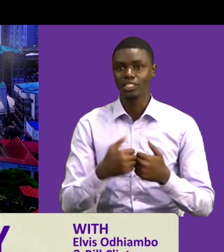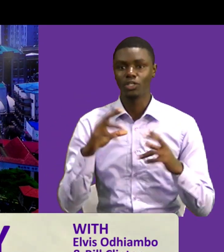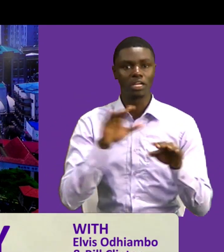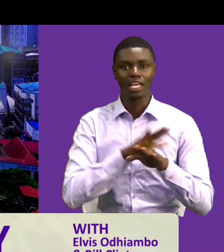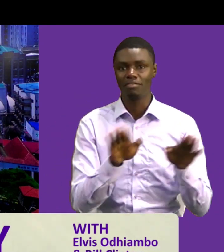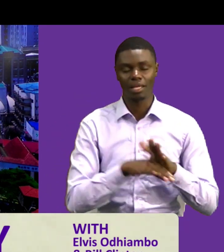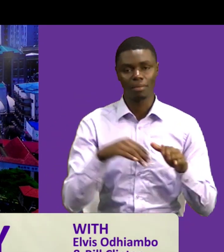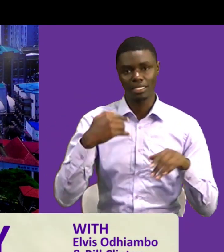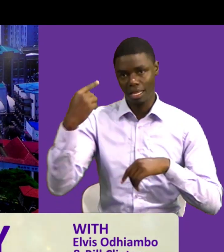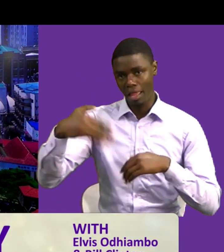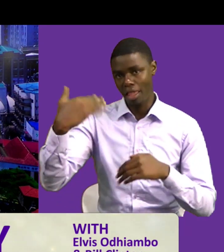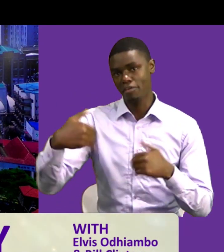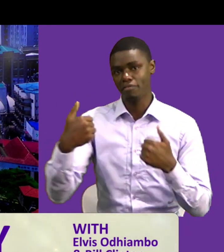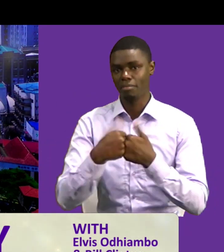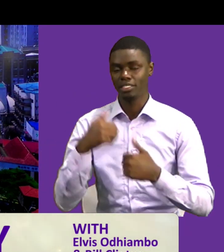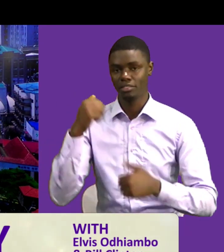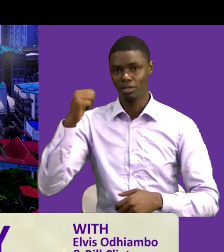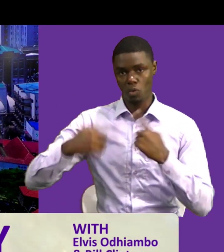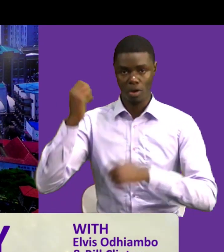everything.